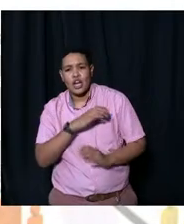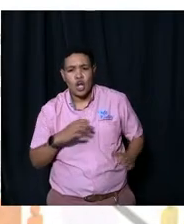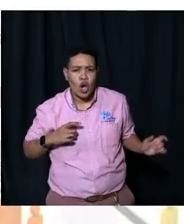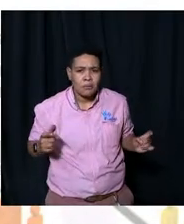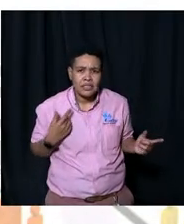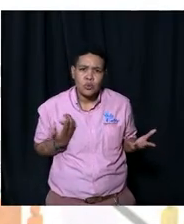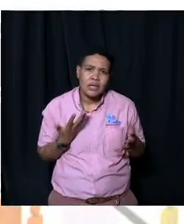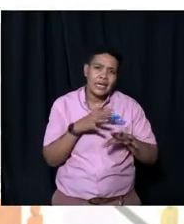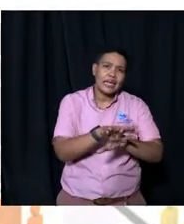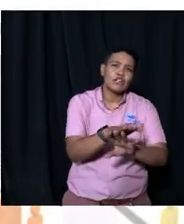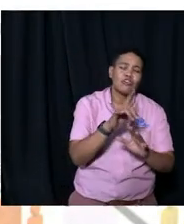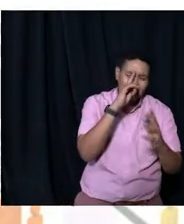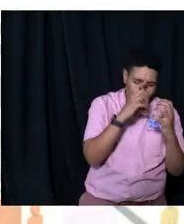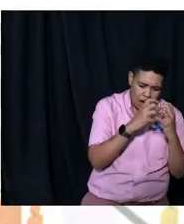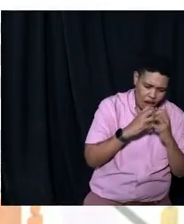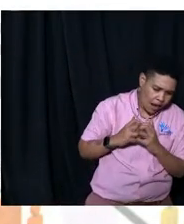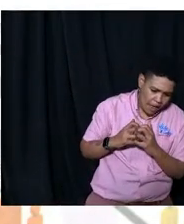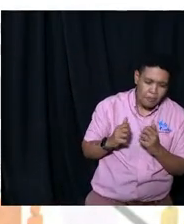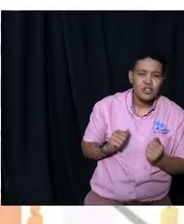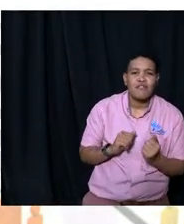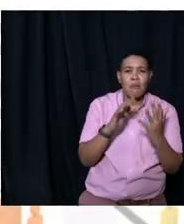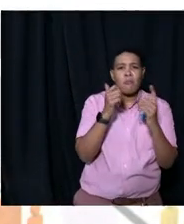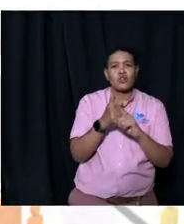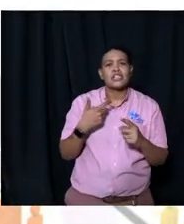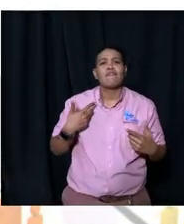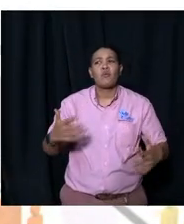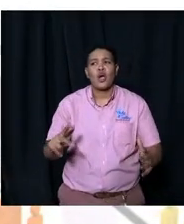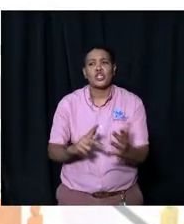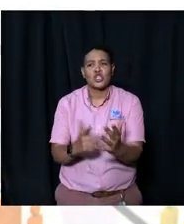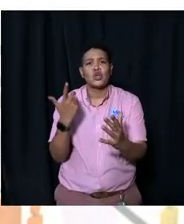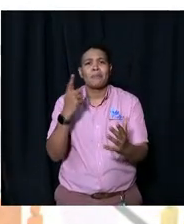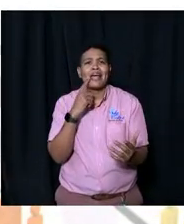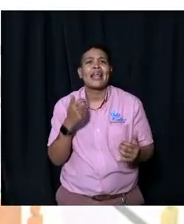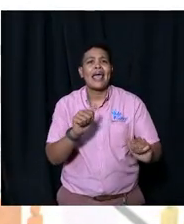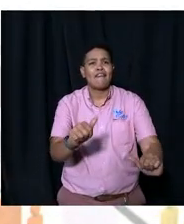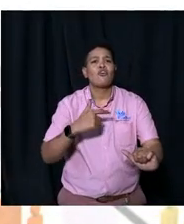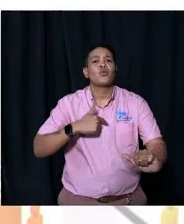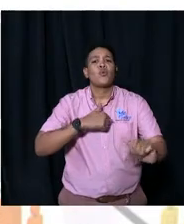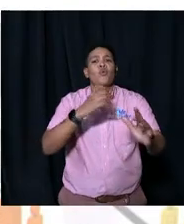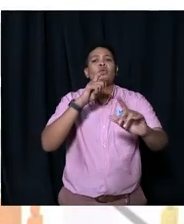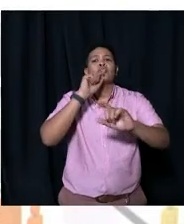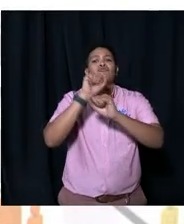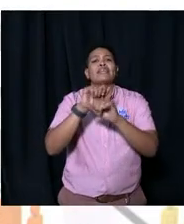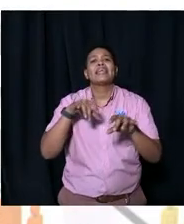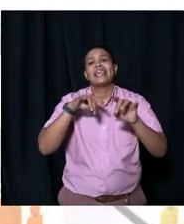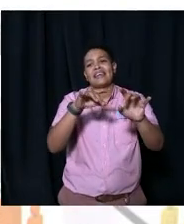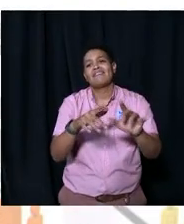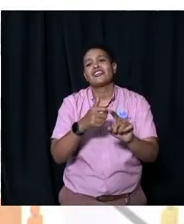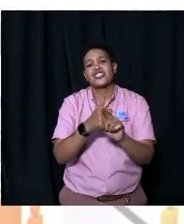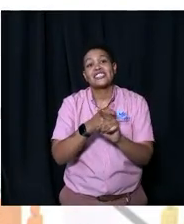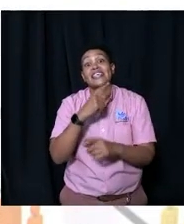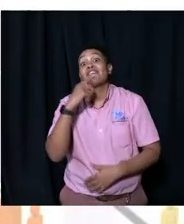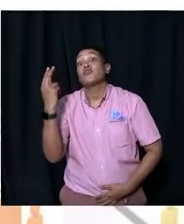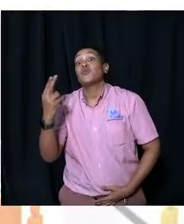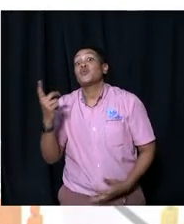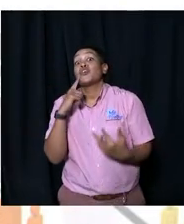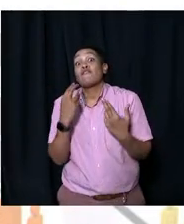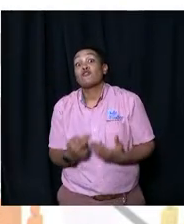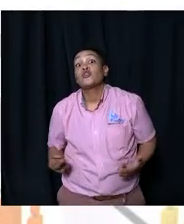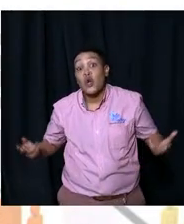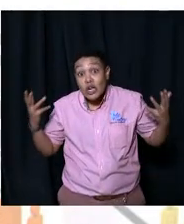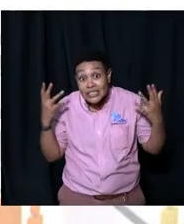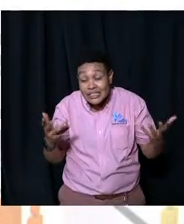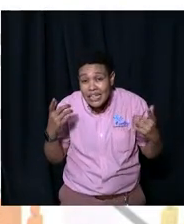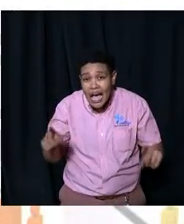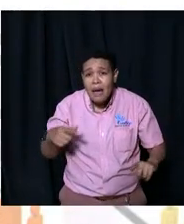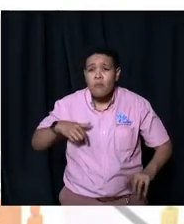and collaborative approach. We don't want to duplicate effort, and we want to be very efficient in the utilization of resources.